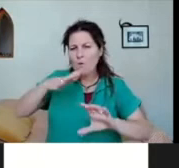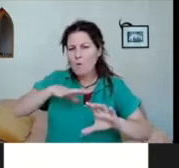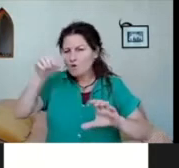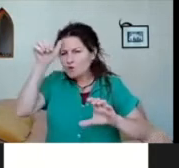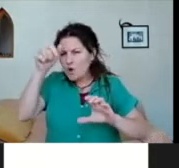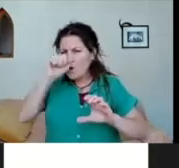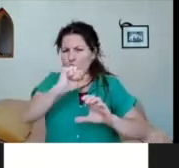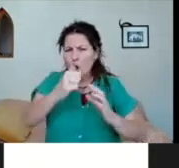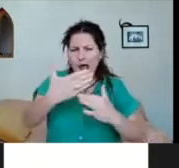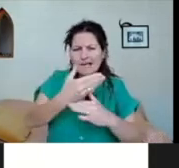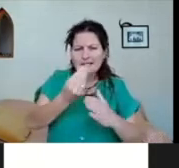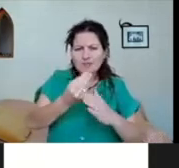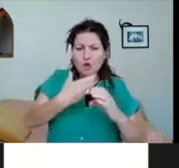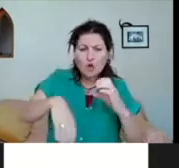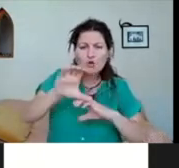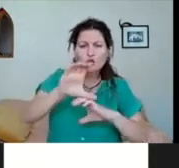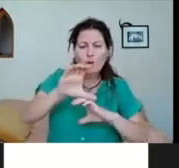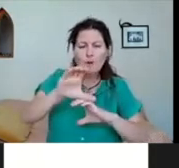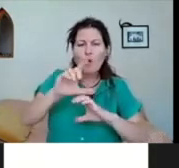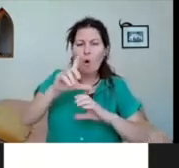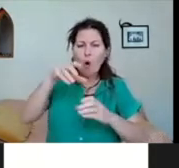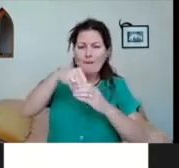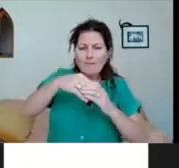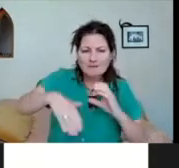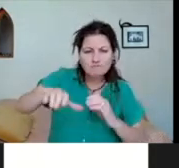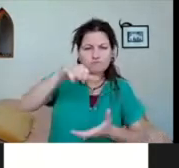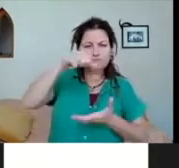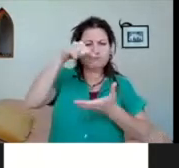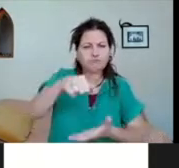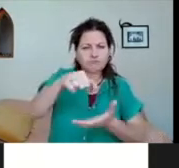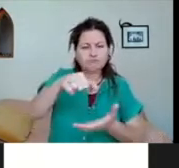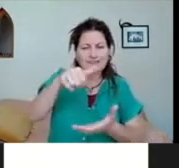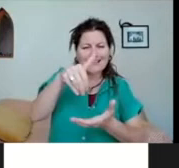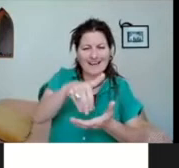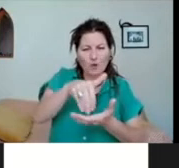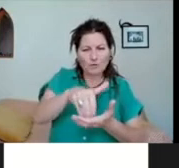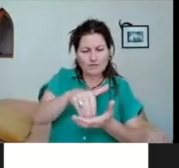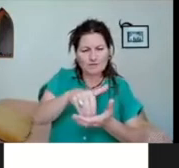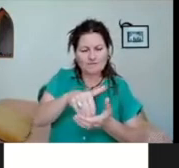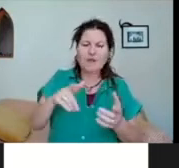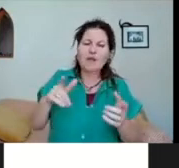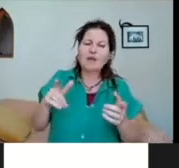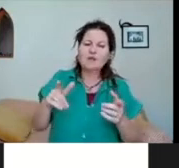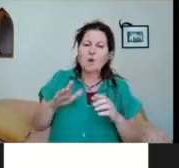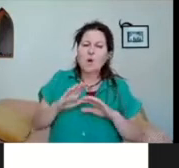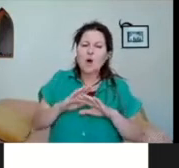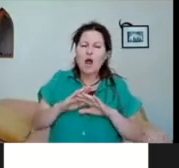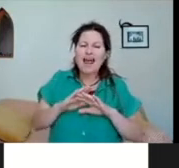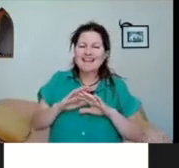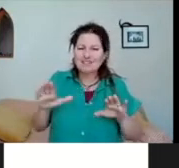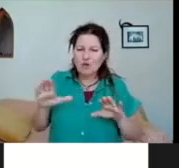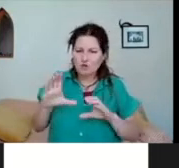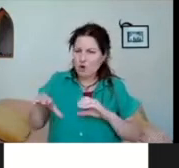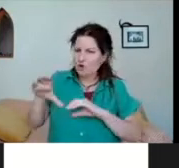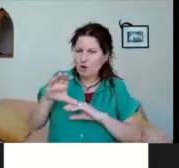or it's included. not on top of. We put in the budget, there's two levels of access that